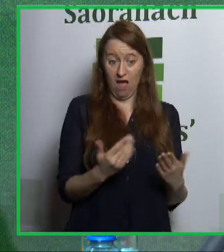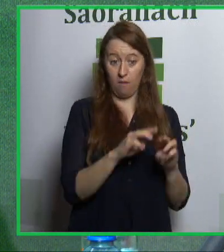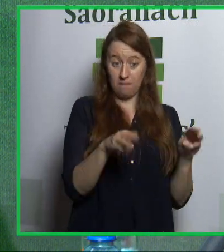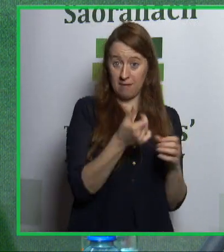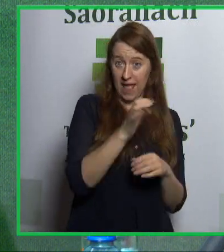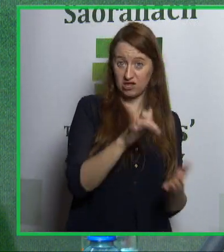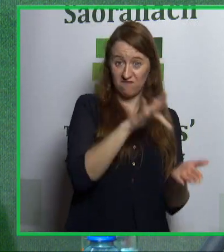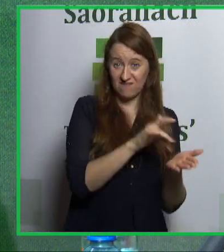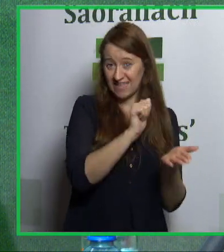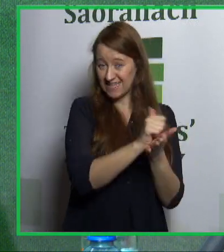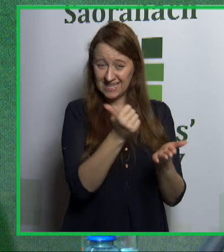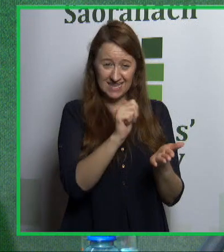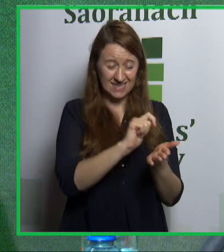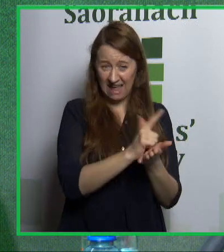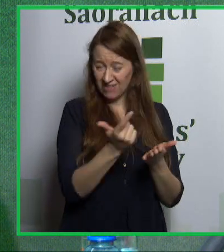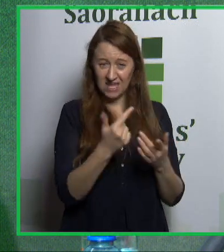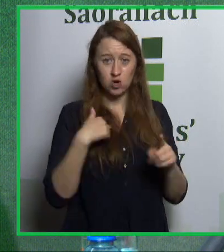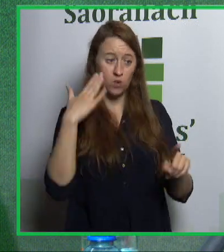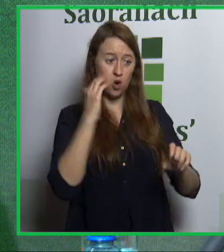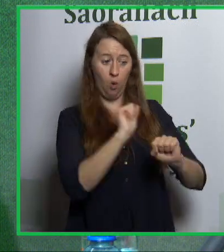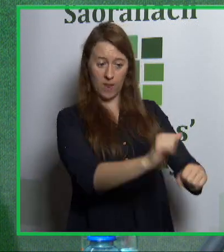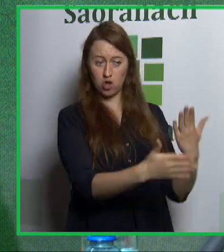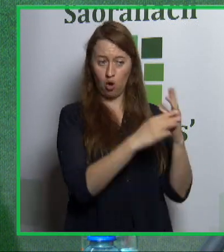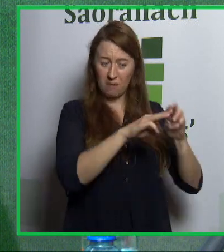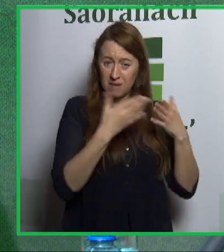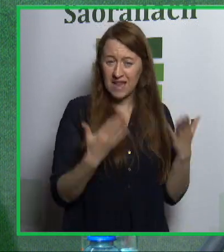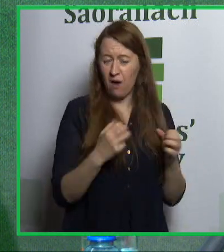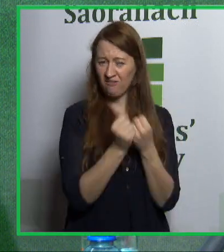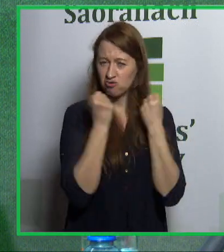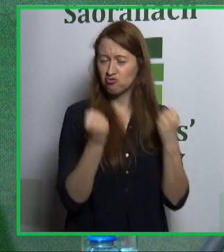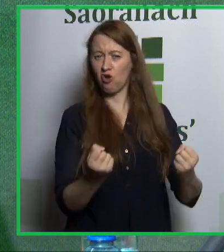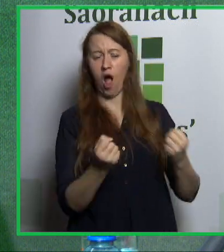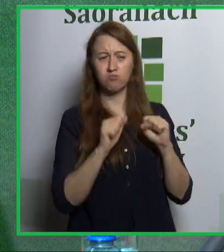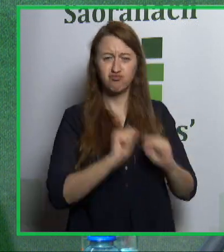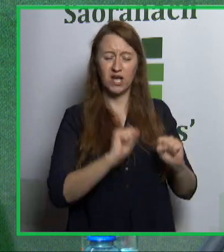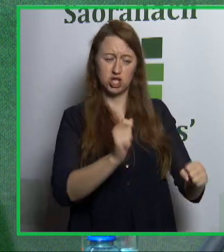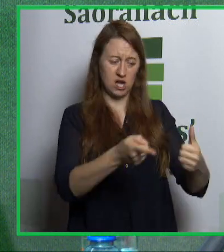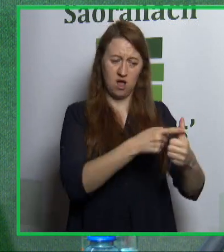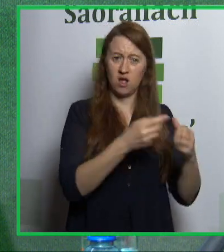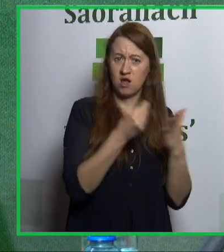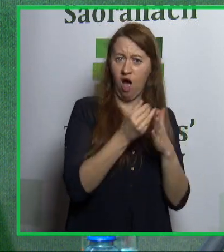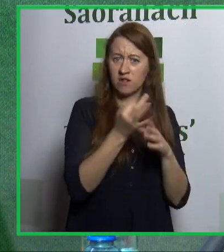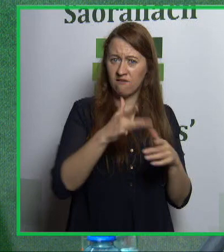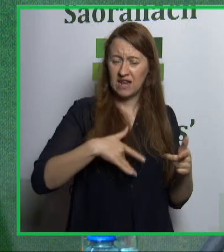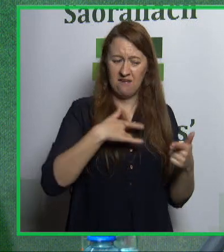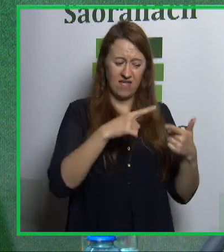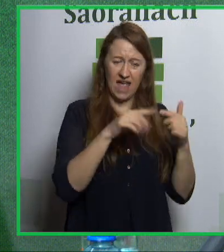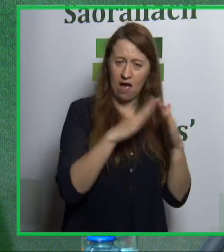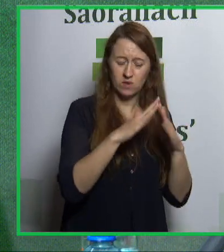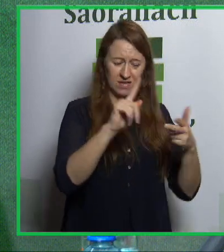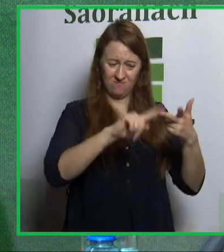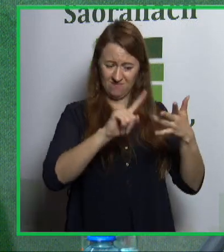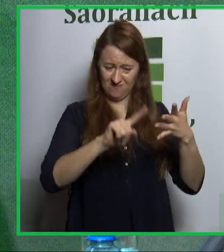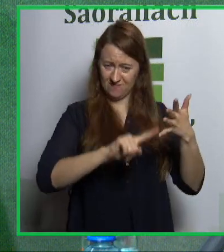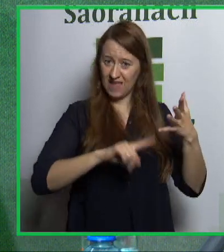of immense pressures. The cost of living crisis, there are, you know, there's a world war is a brewing, there's a lot of different things swirling around. And we need